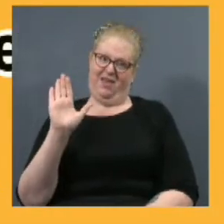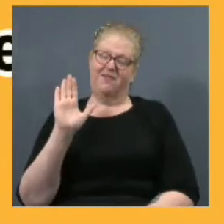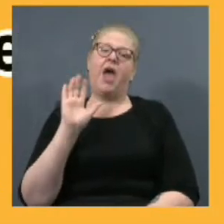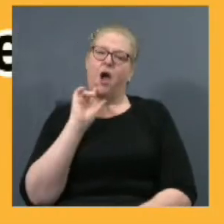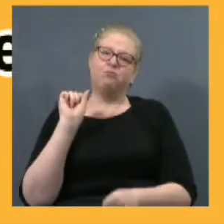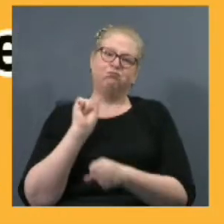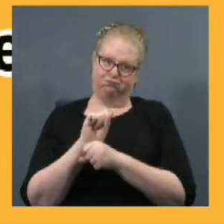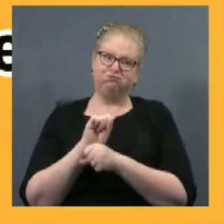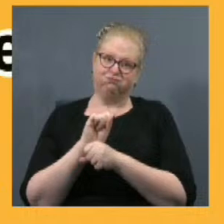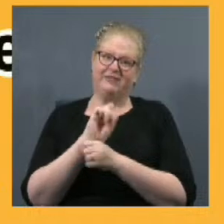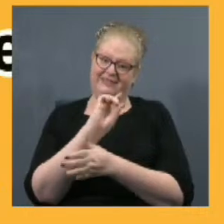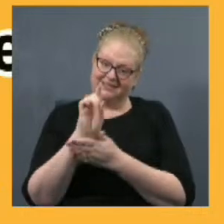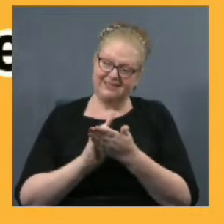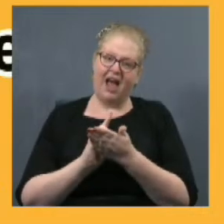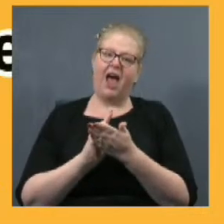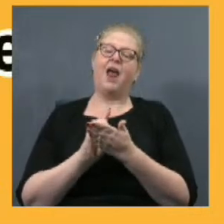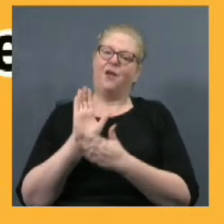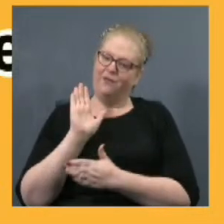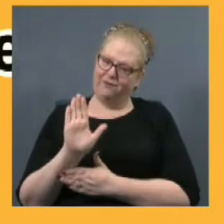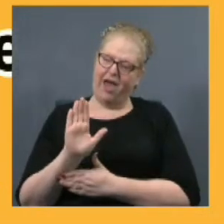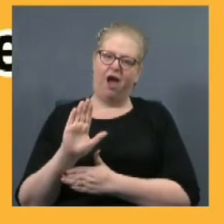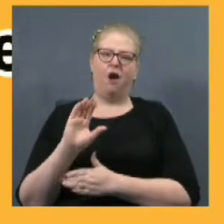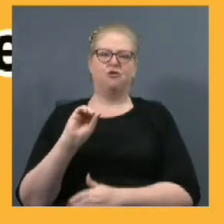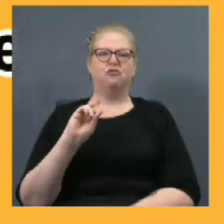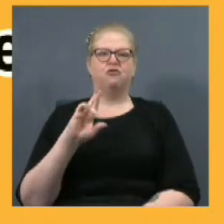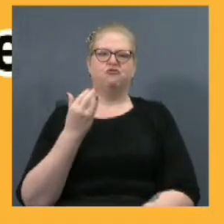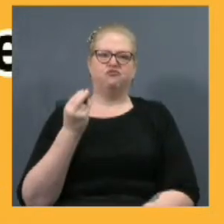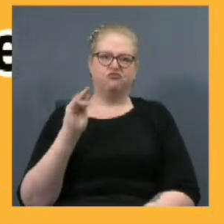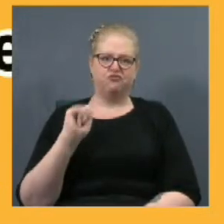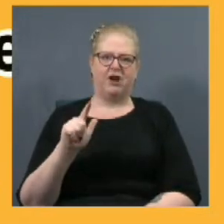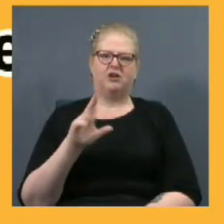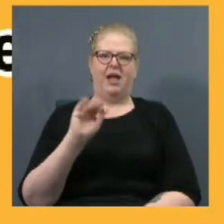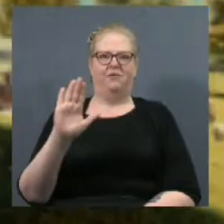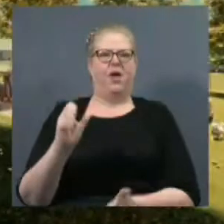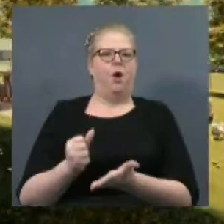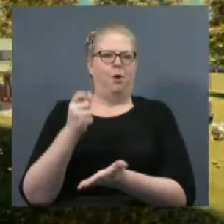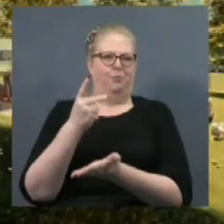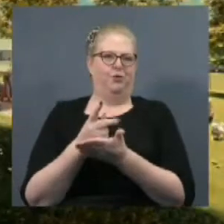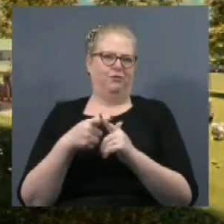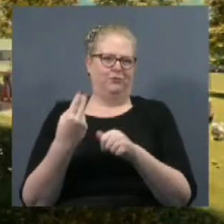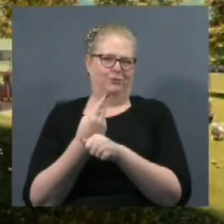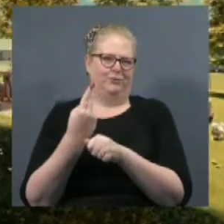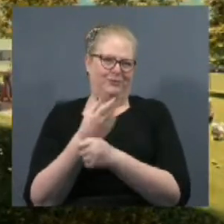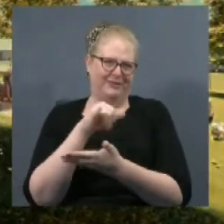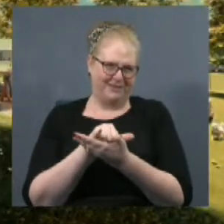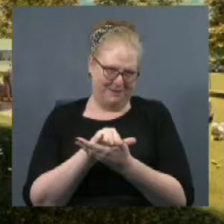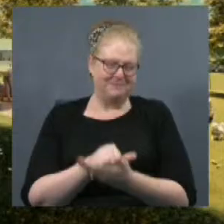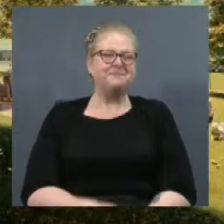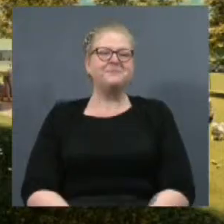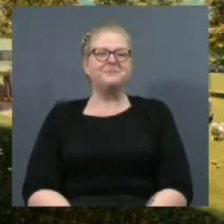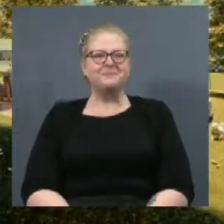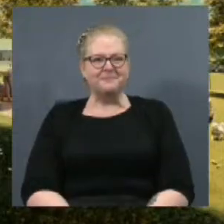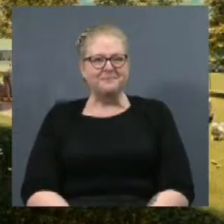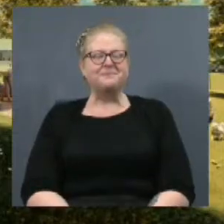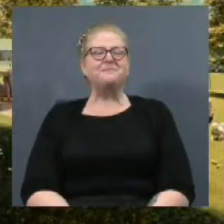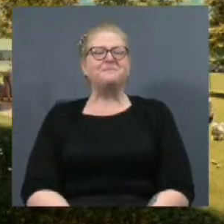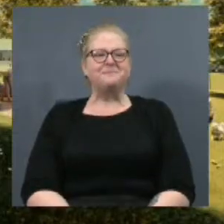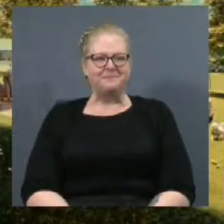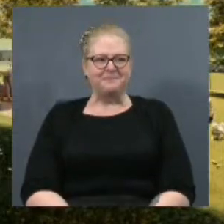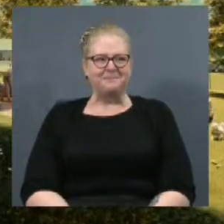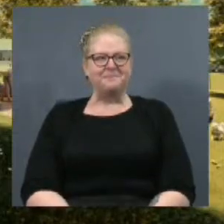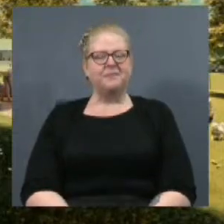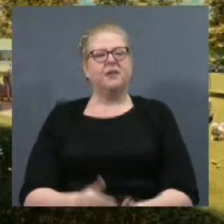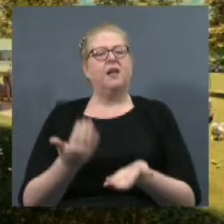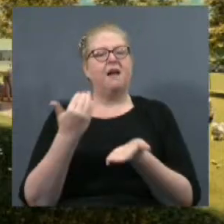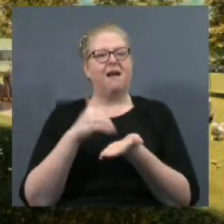the original, which we're fortunate to have that approval. It is again,